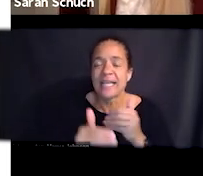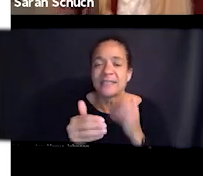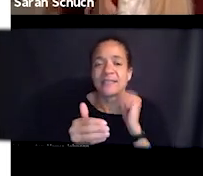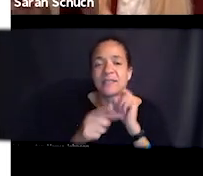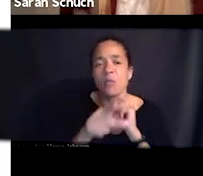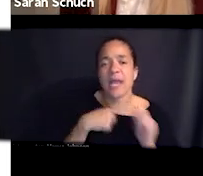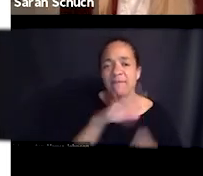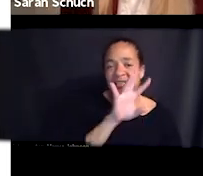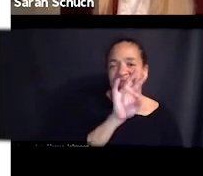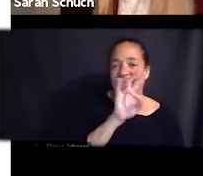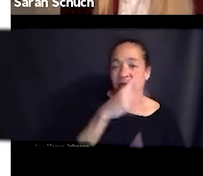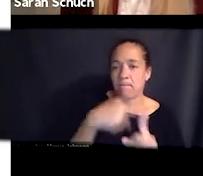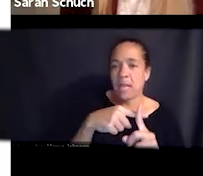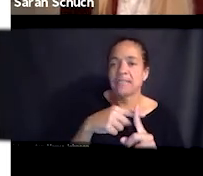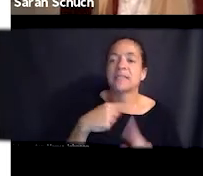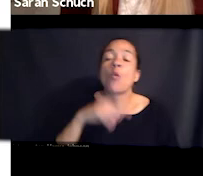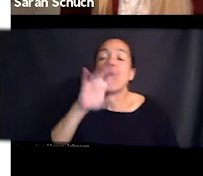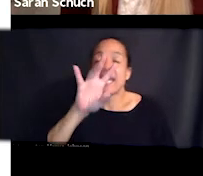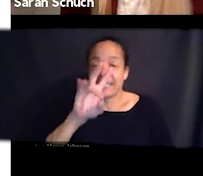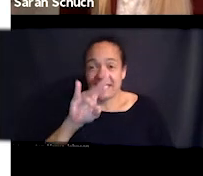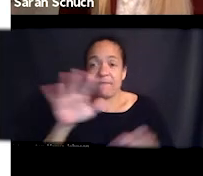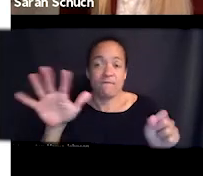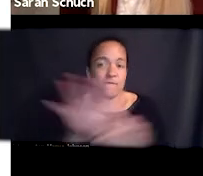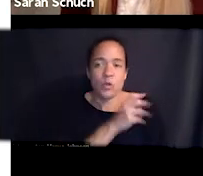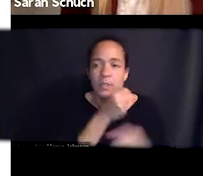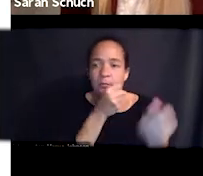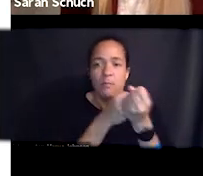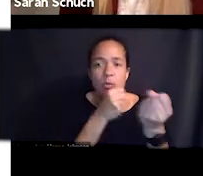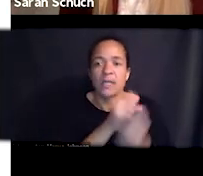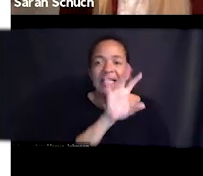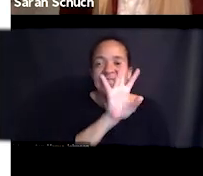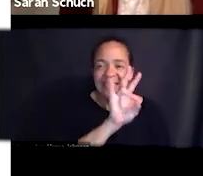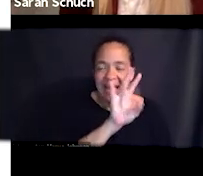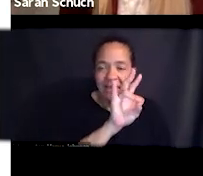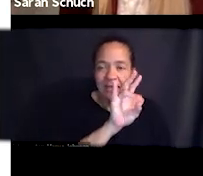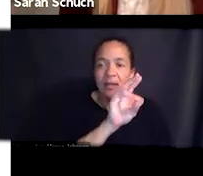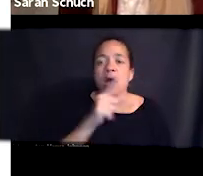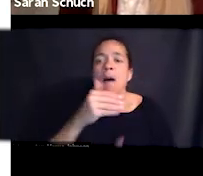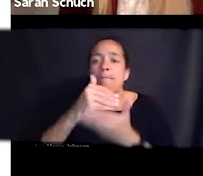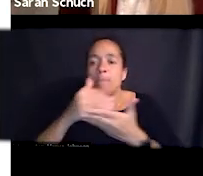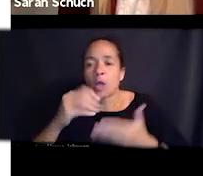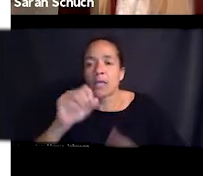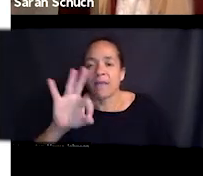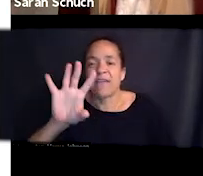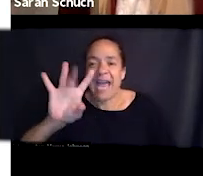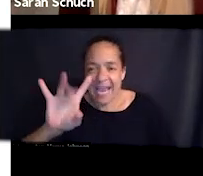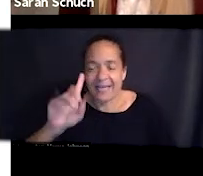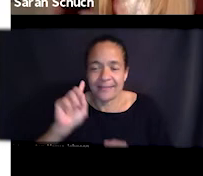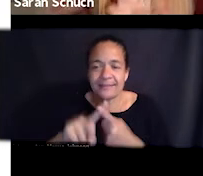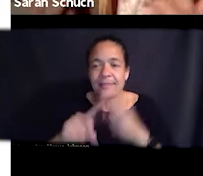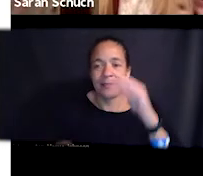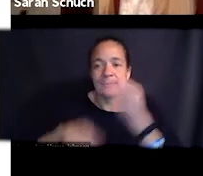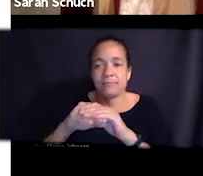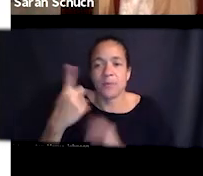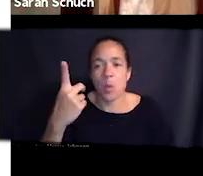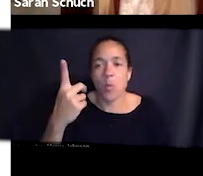fully fund 7 ideas and then a portion of the 8th until we hit $1 million. So when we